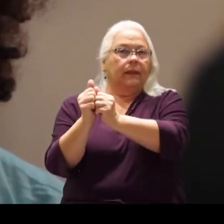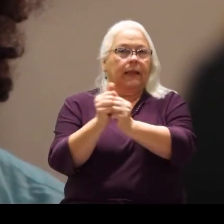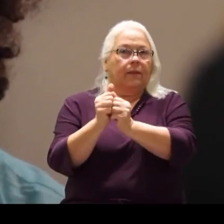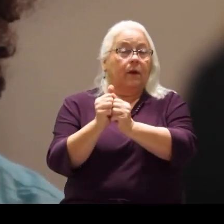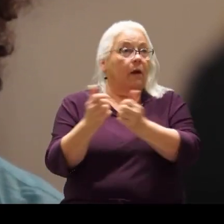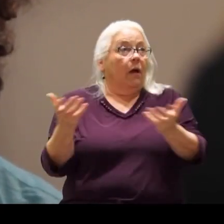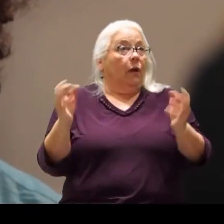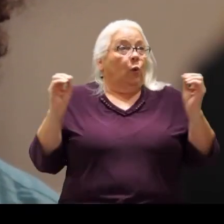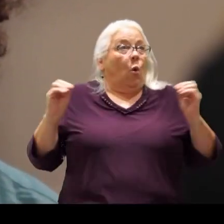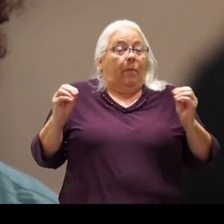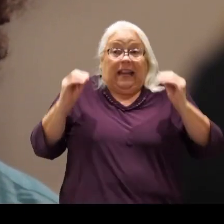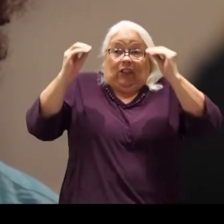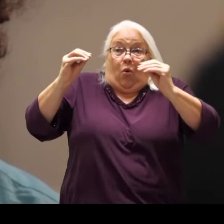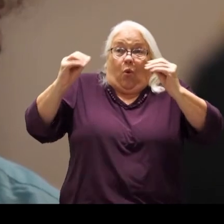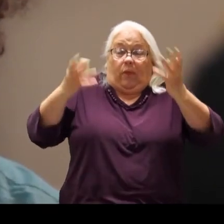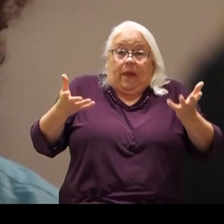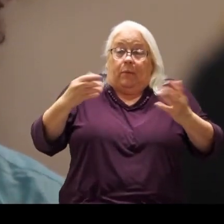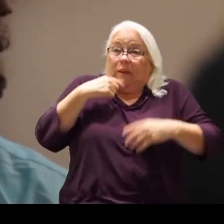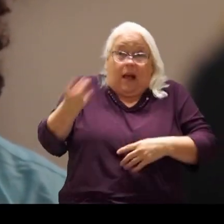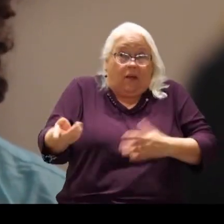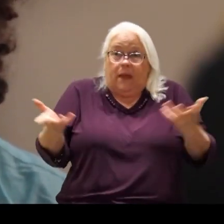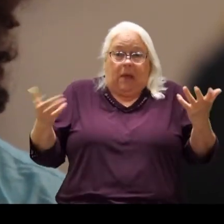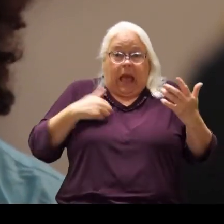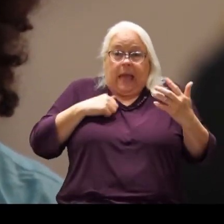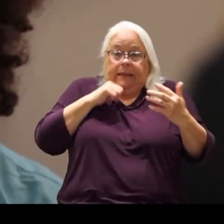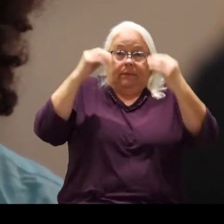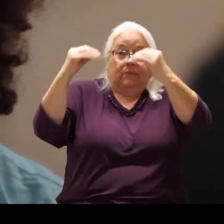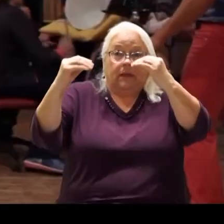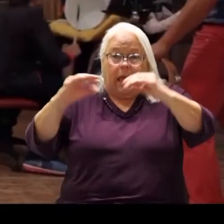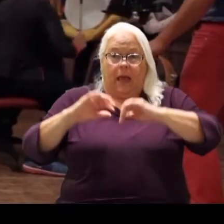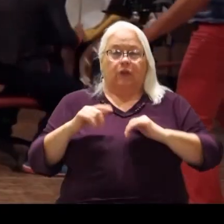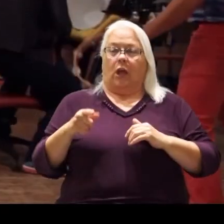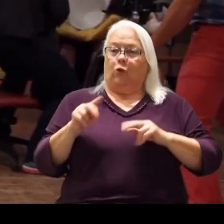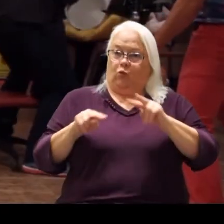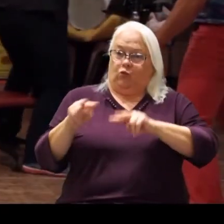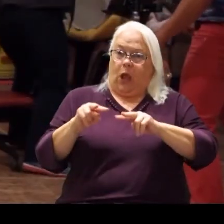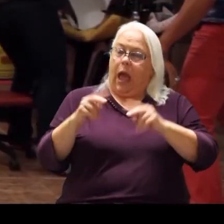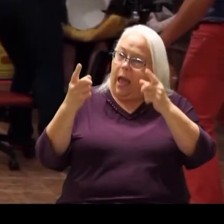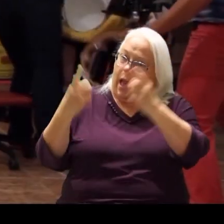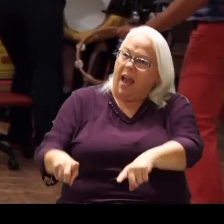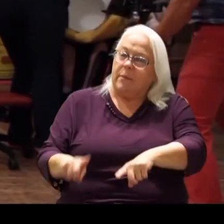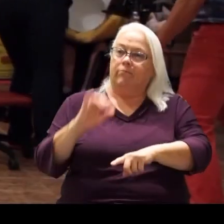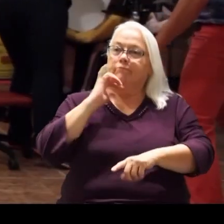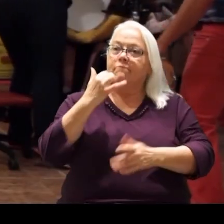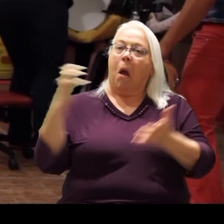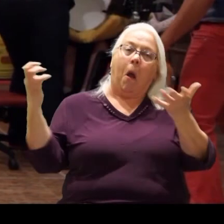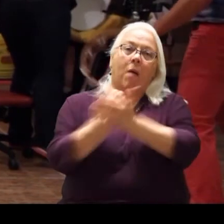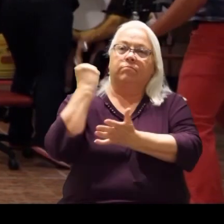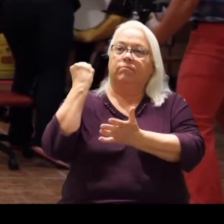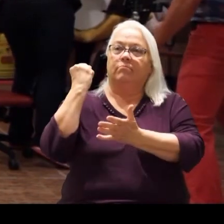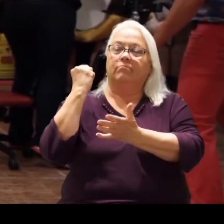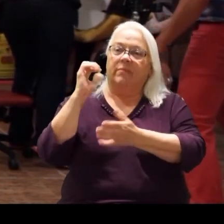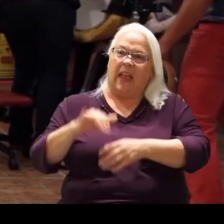start a rhythm, and you didn't instruct it, you had no idea that it was going to happen, and you just take that energy and you just run with